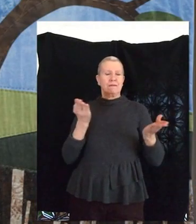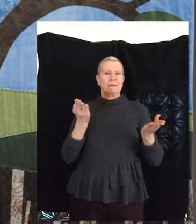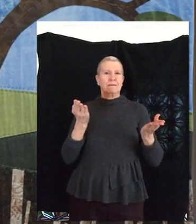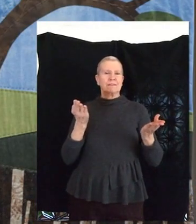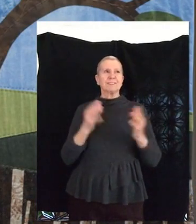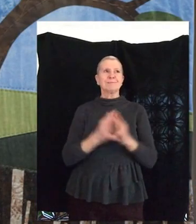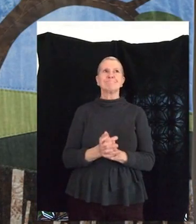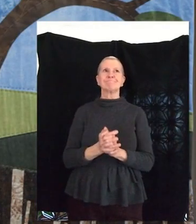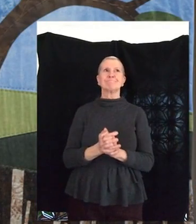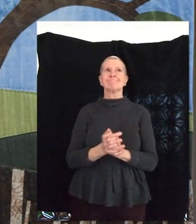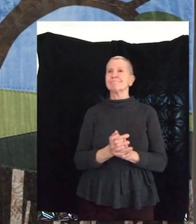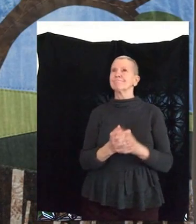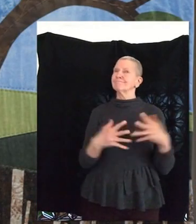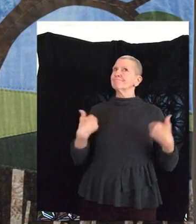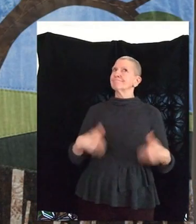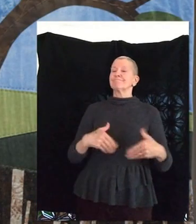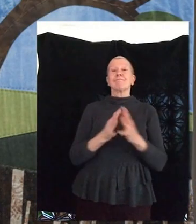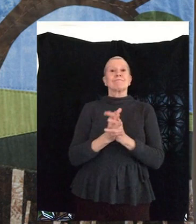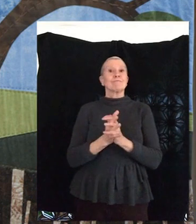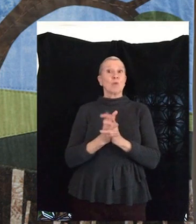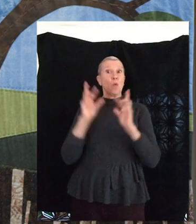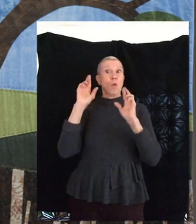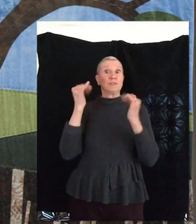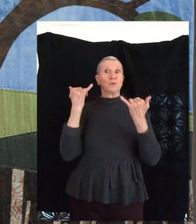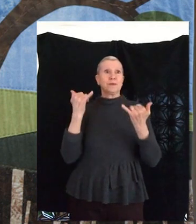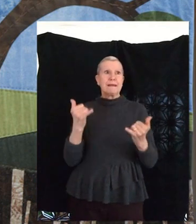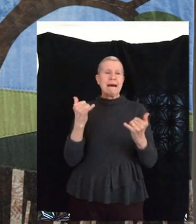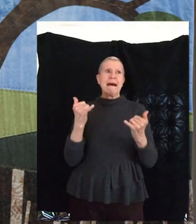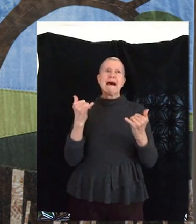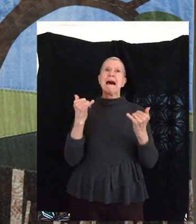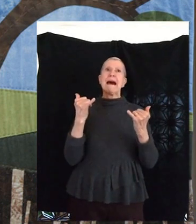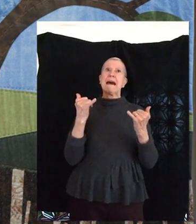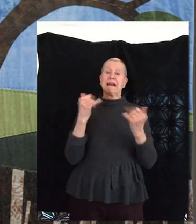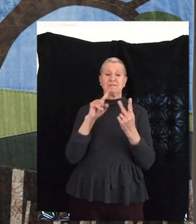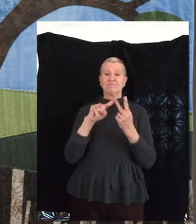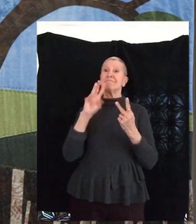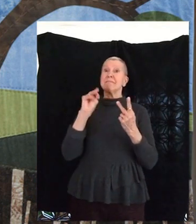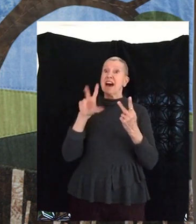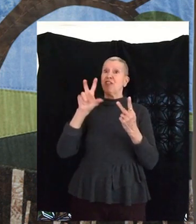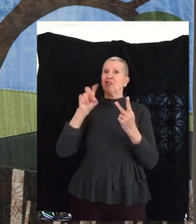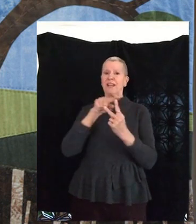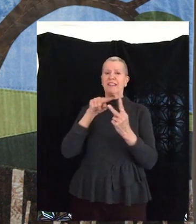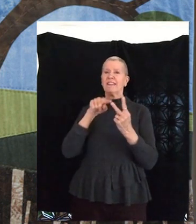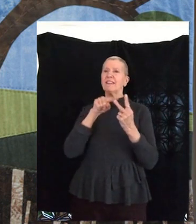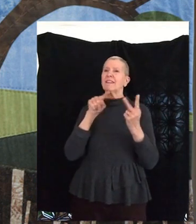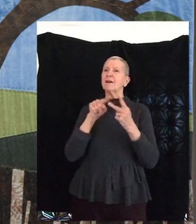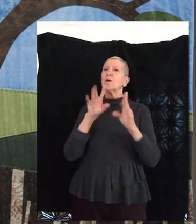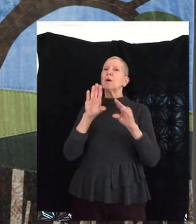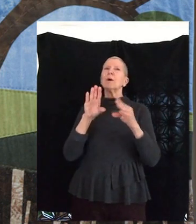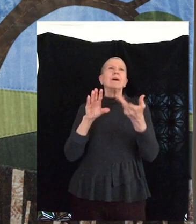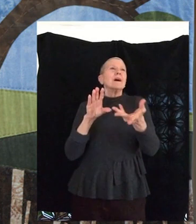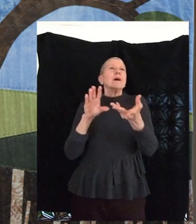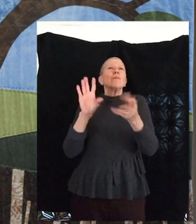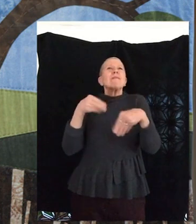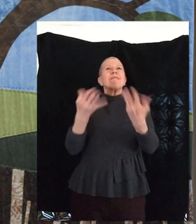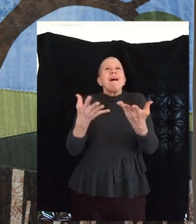and on May 30th is to provide a worship service that both celebrates and strengthens our Synod faith